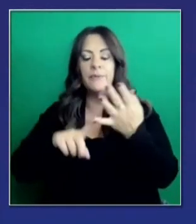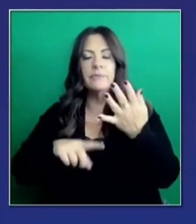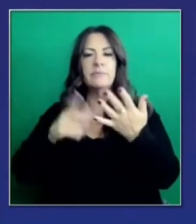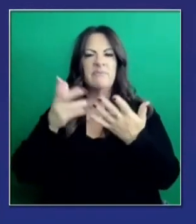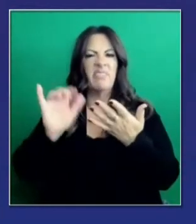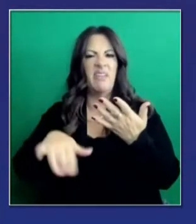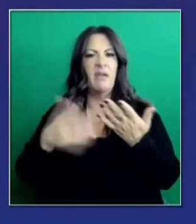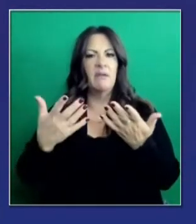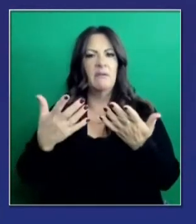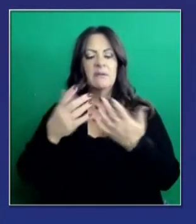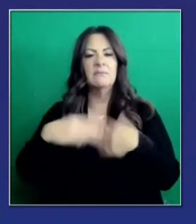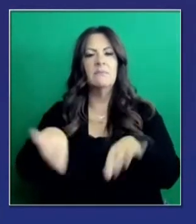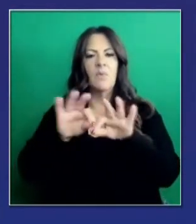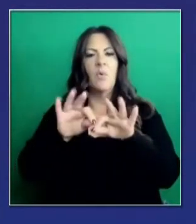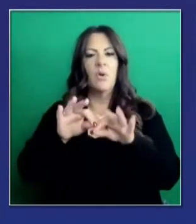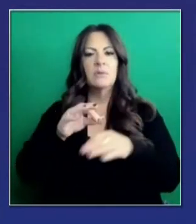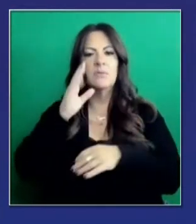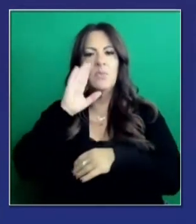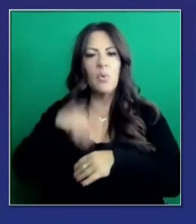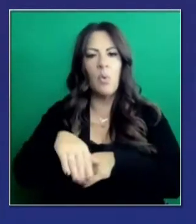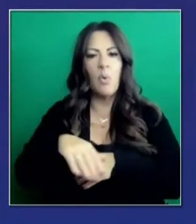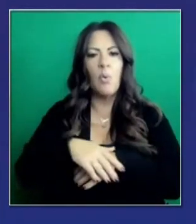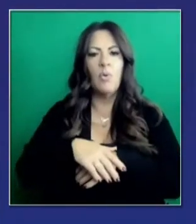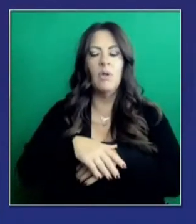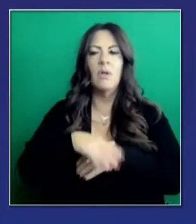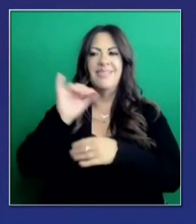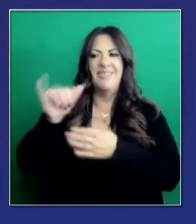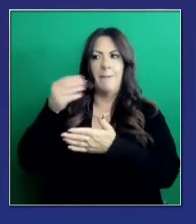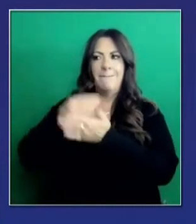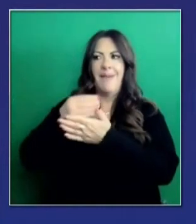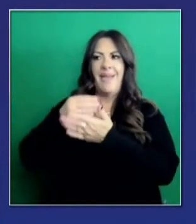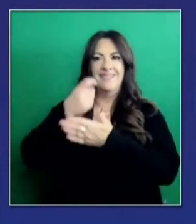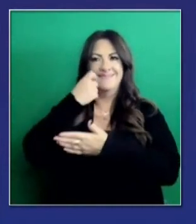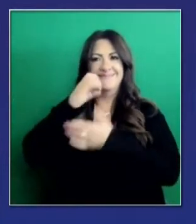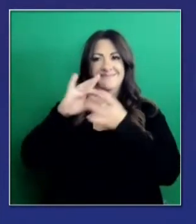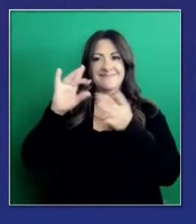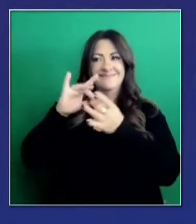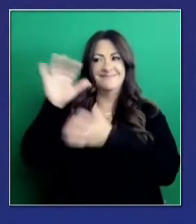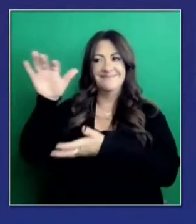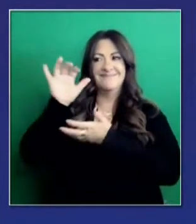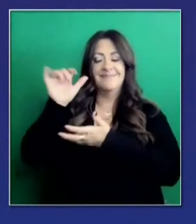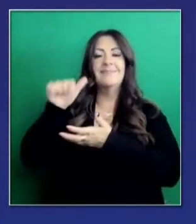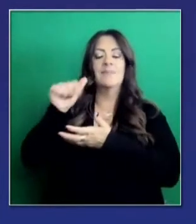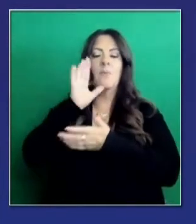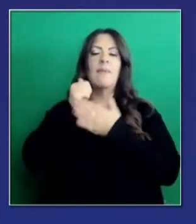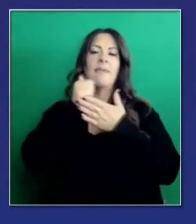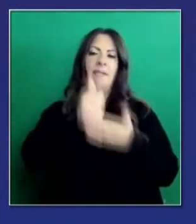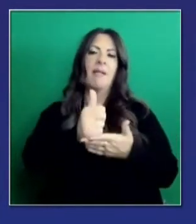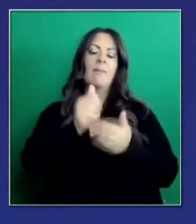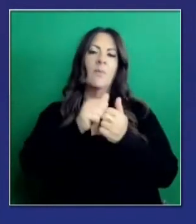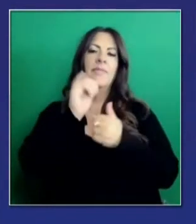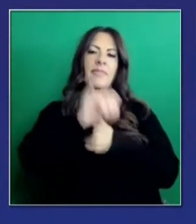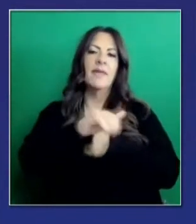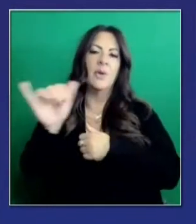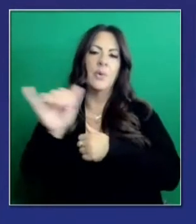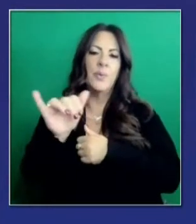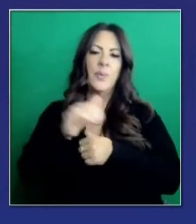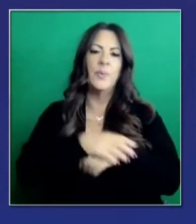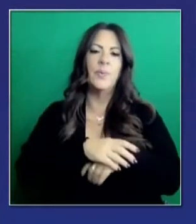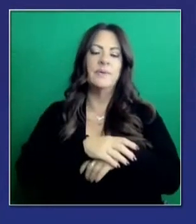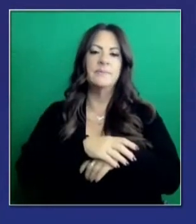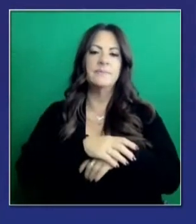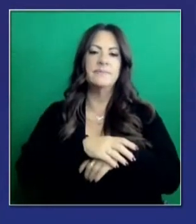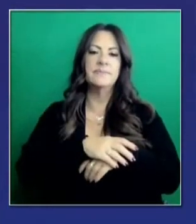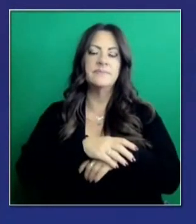that critical issue. By the way, these dollars will help in that respect, in that regard as well. And so credit history, debt collection,